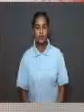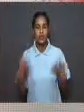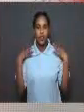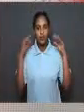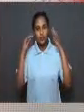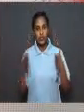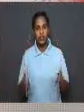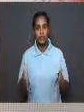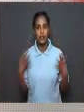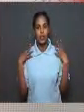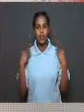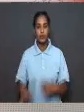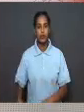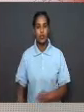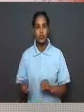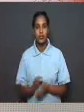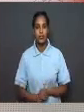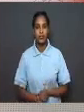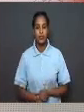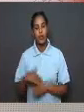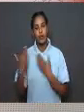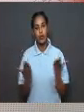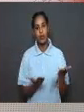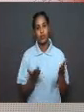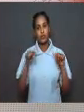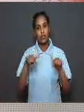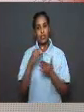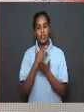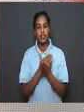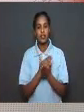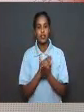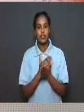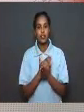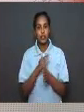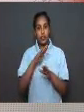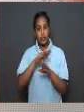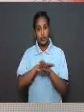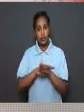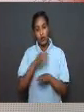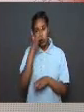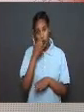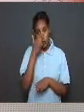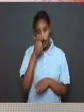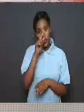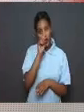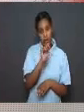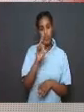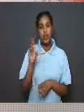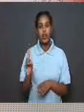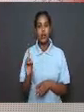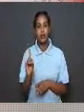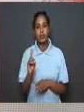Hello, teacher. Hello, students. Welcome to today's lesson on common